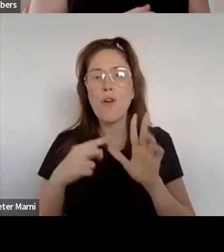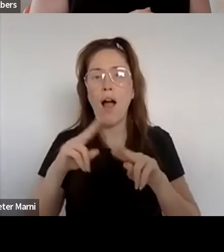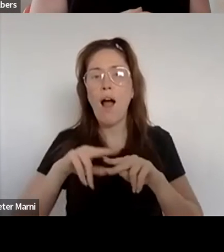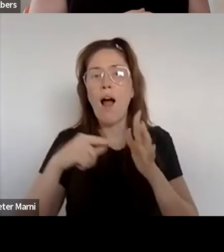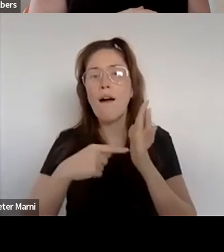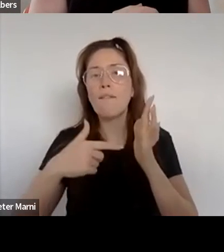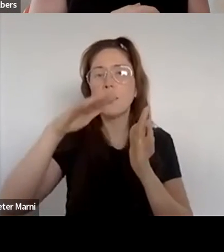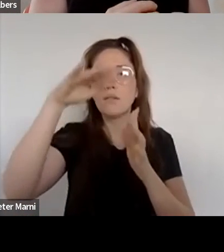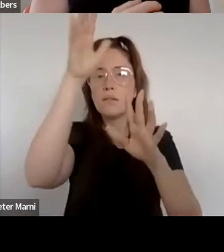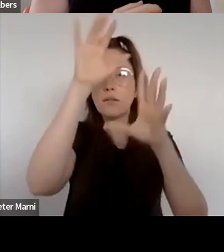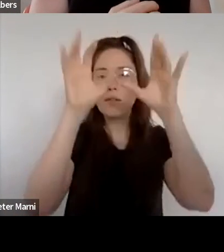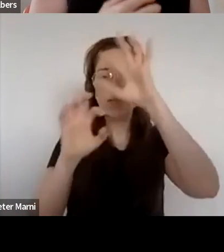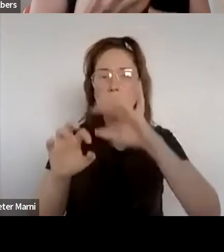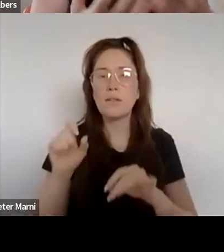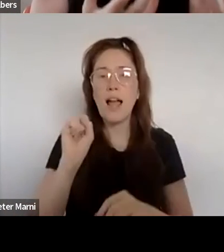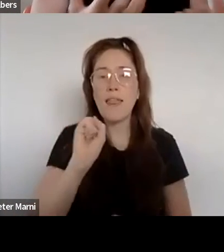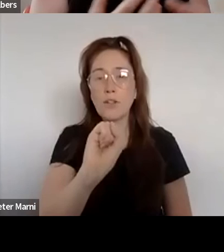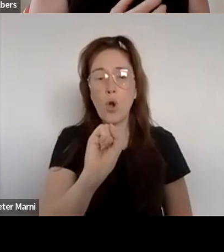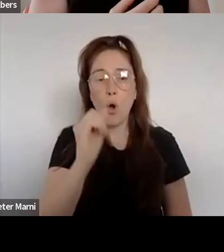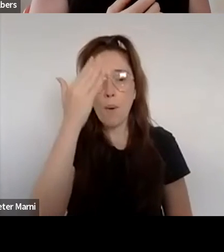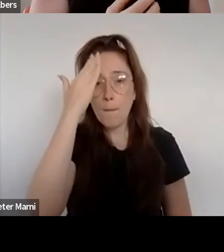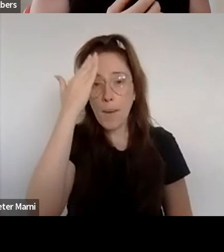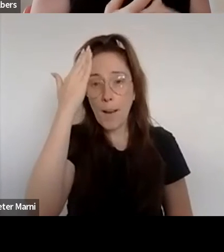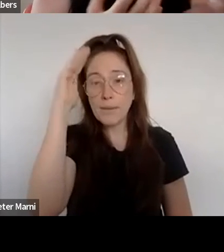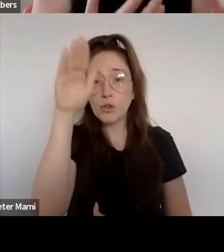that's Helen's story of her mum and her mum's